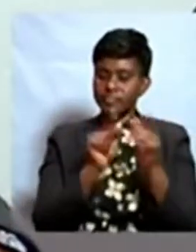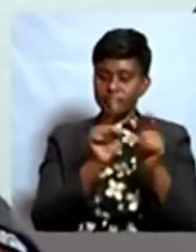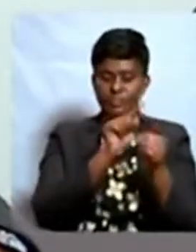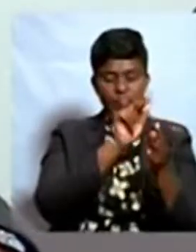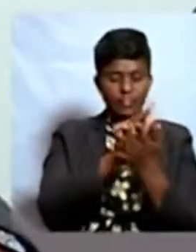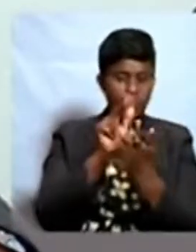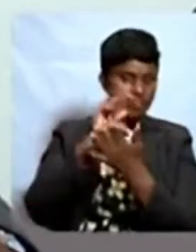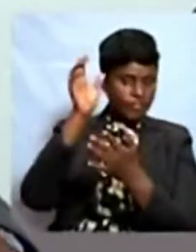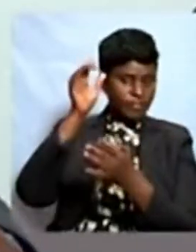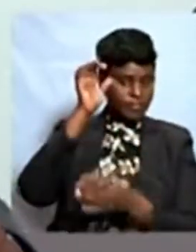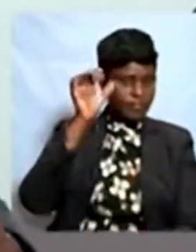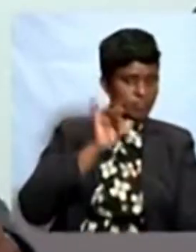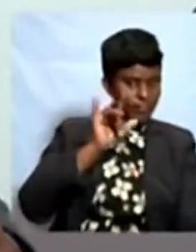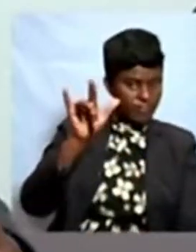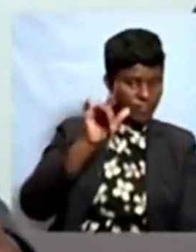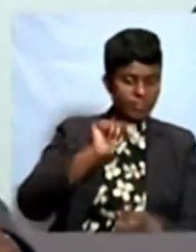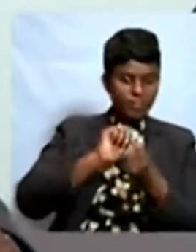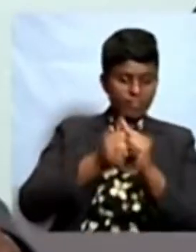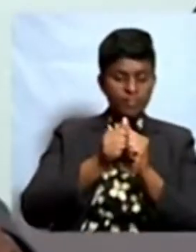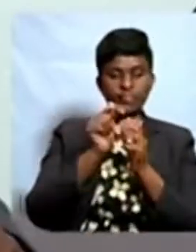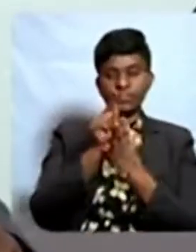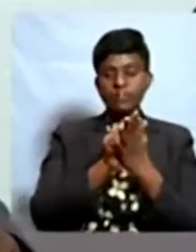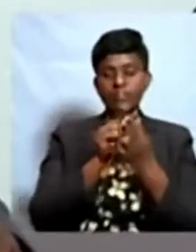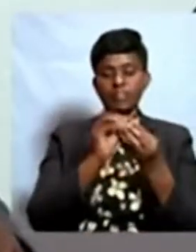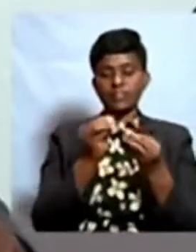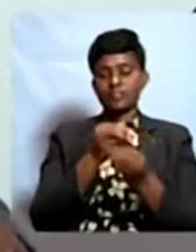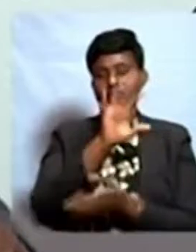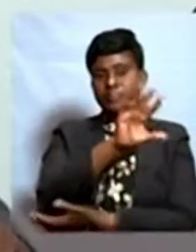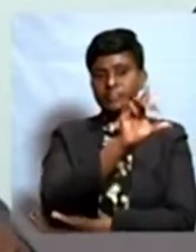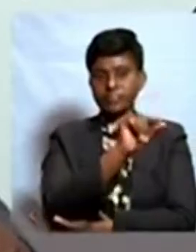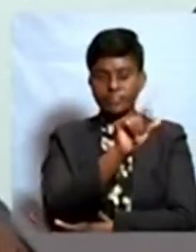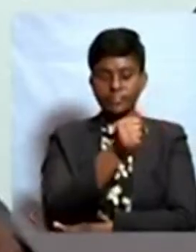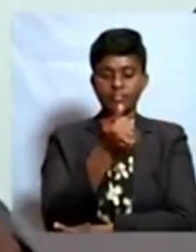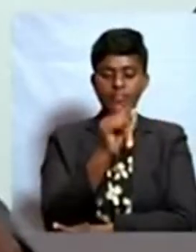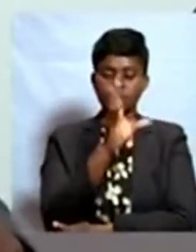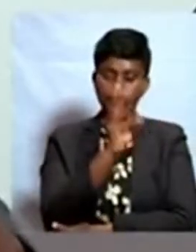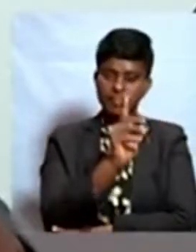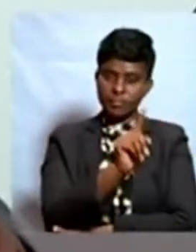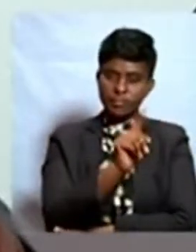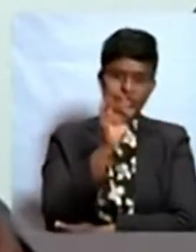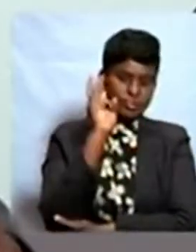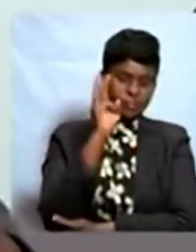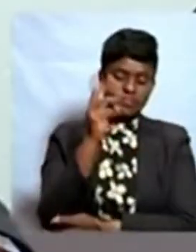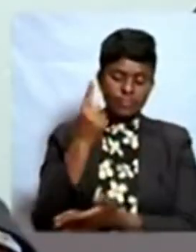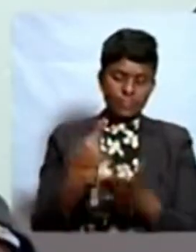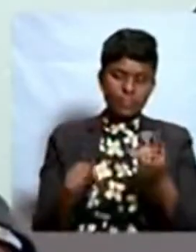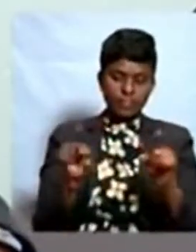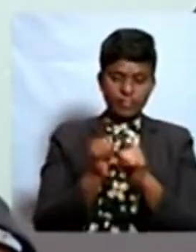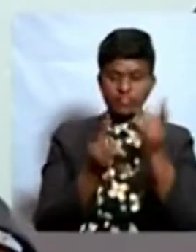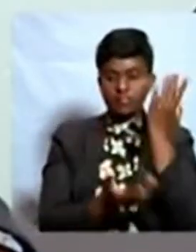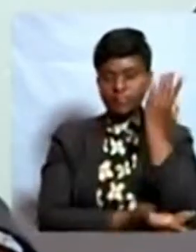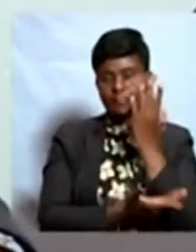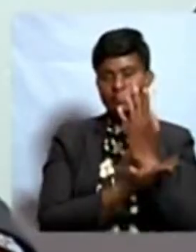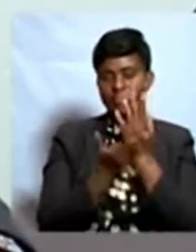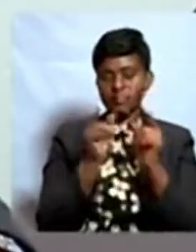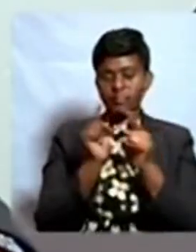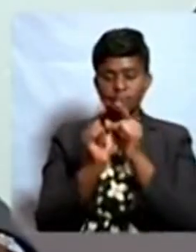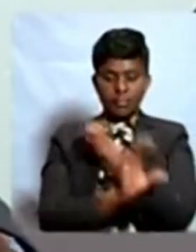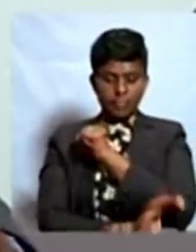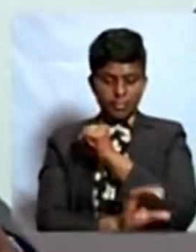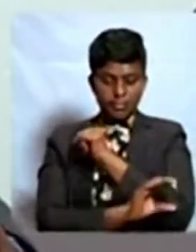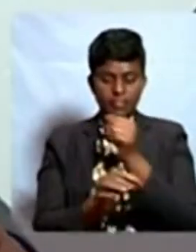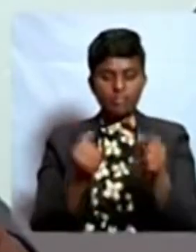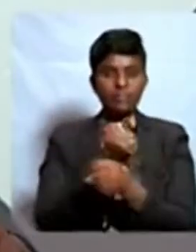of the Civil Aviation Amendment Bill number 5 of 2016 will enhance the country's